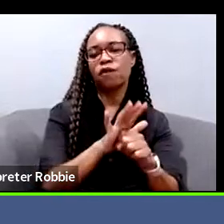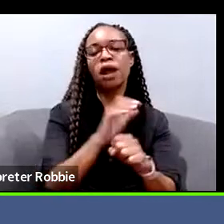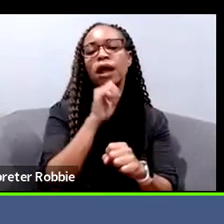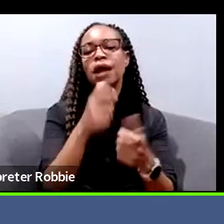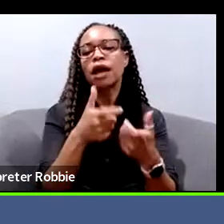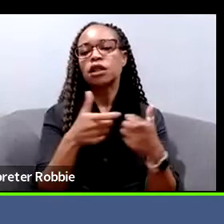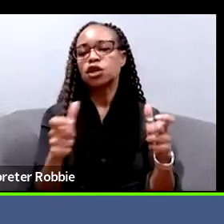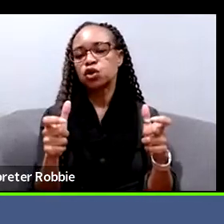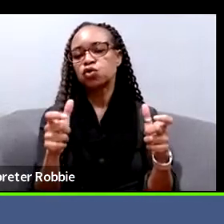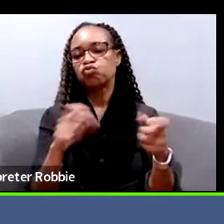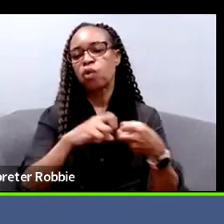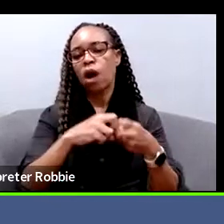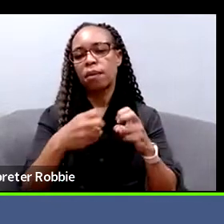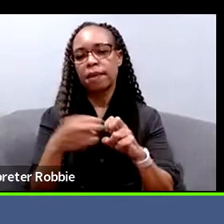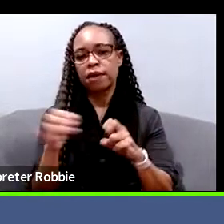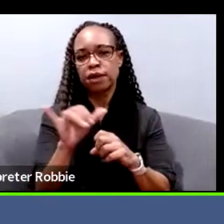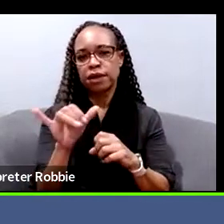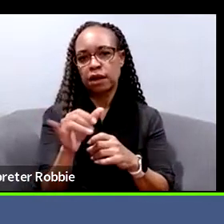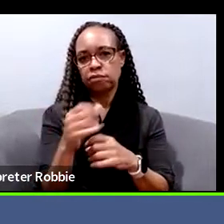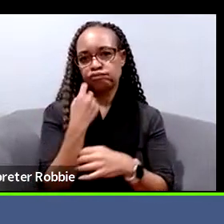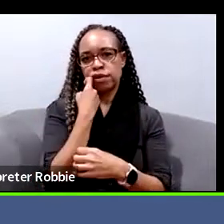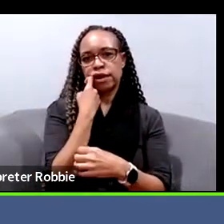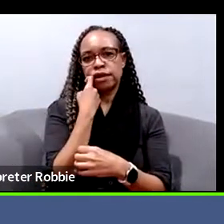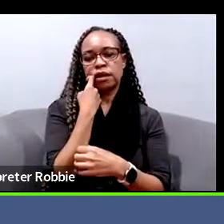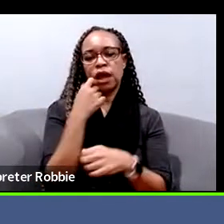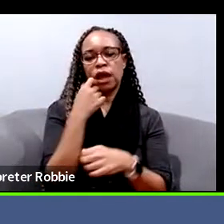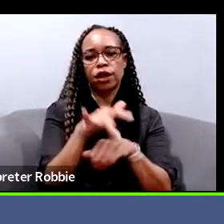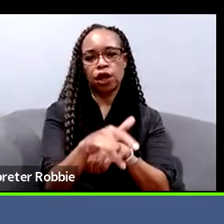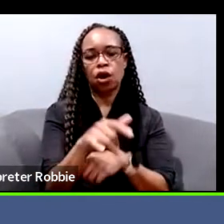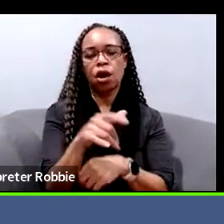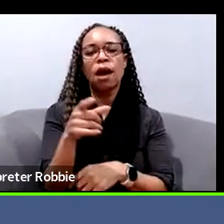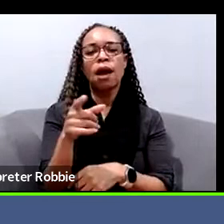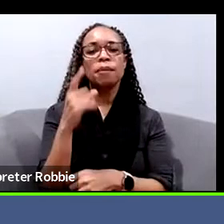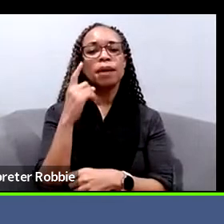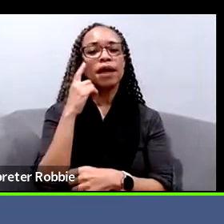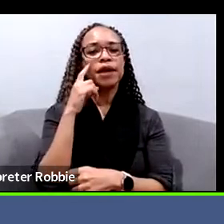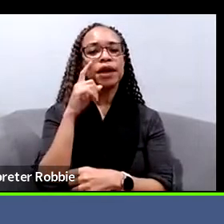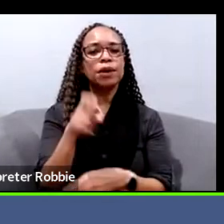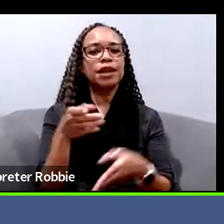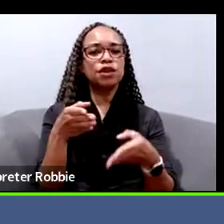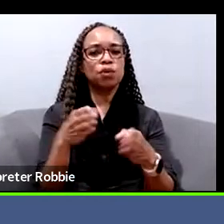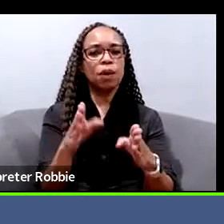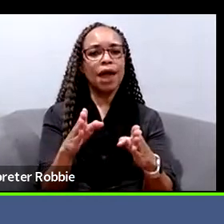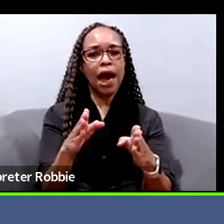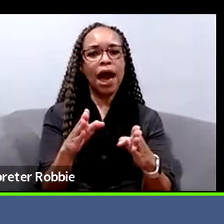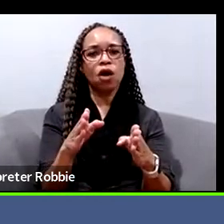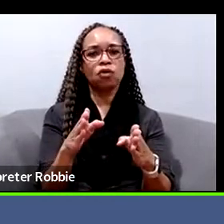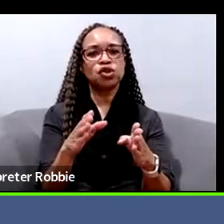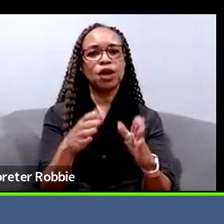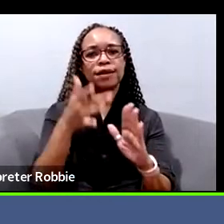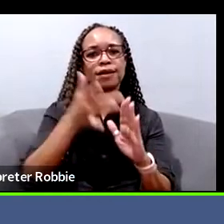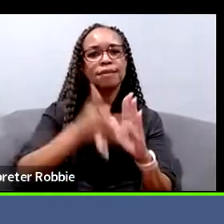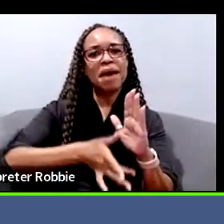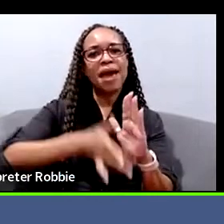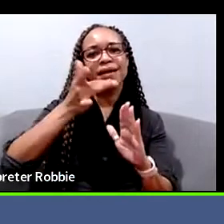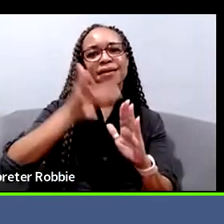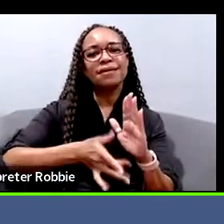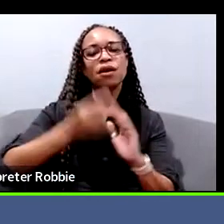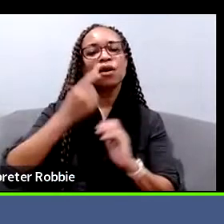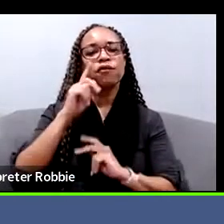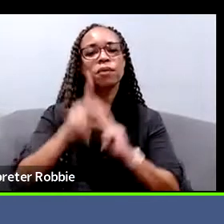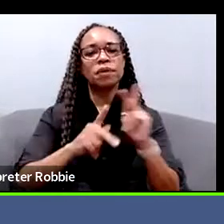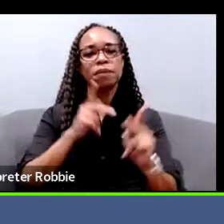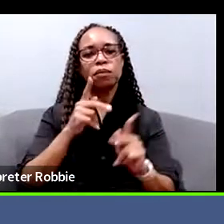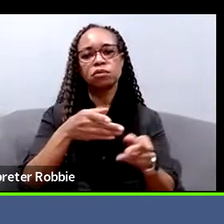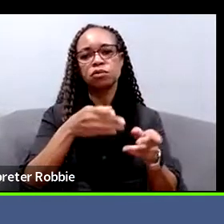earlier, and I think we need to allow some space for people to be paying attention